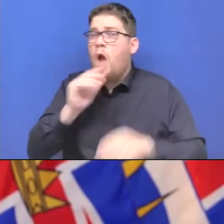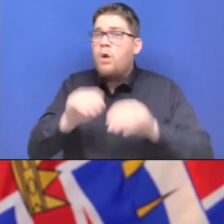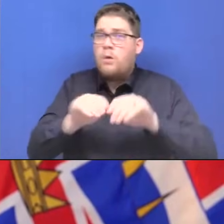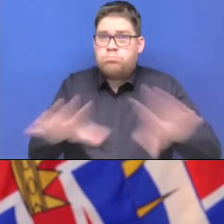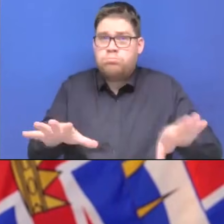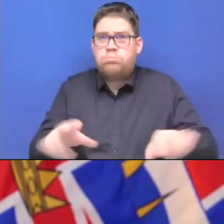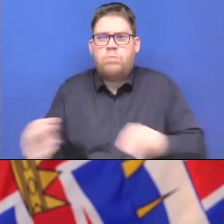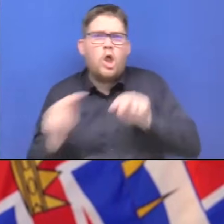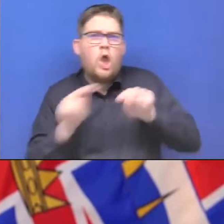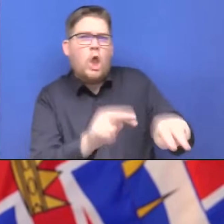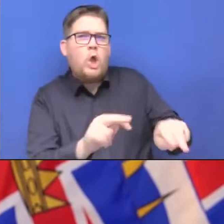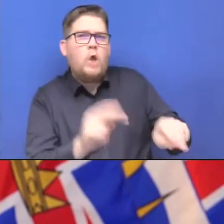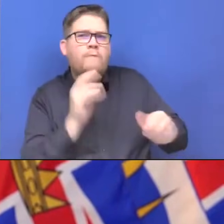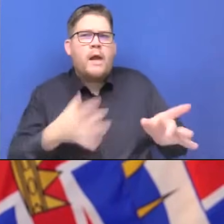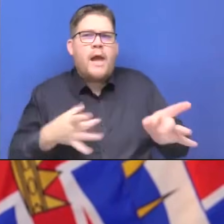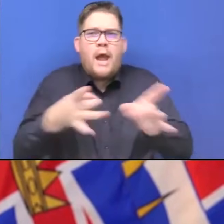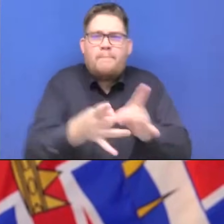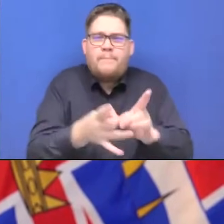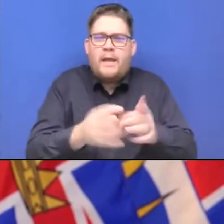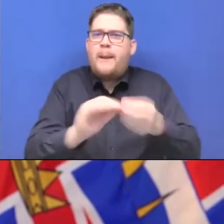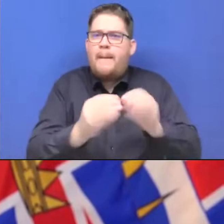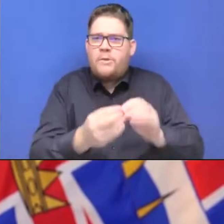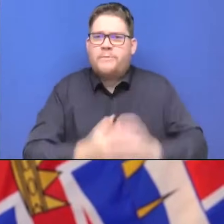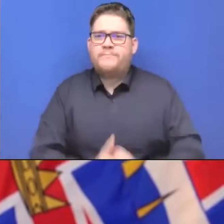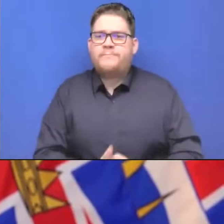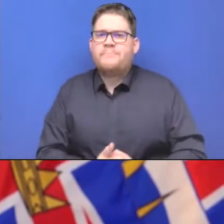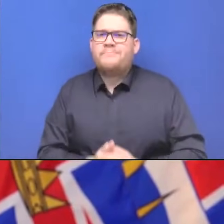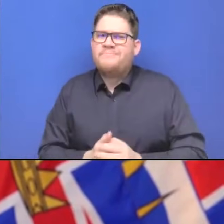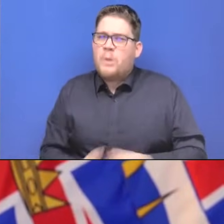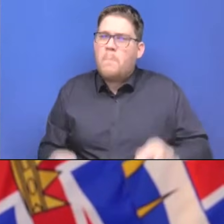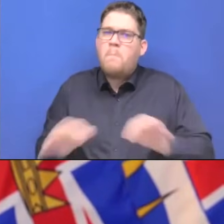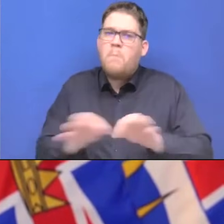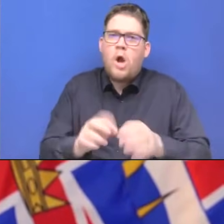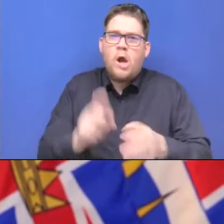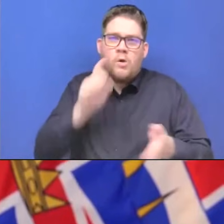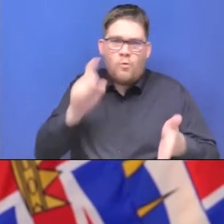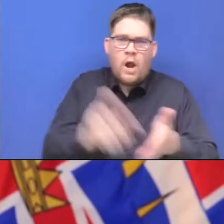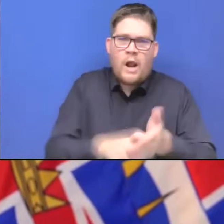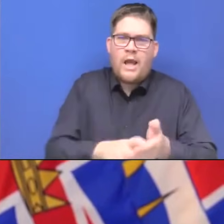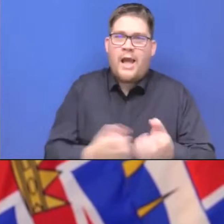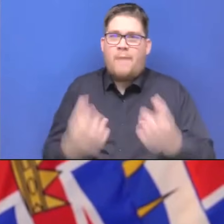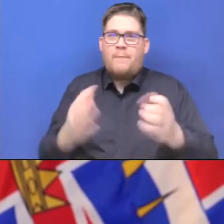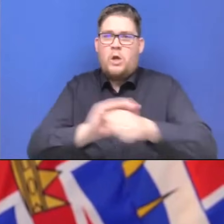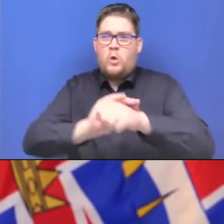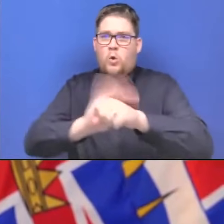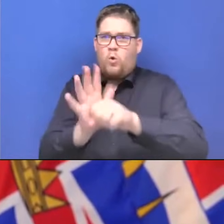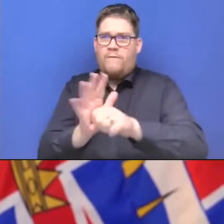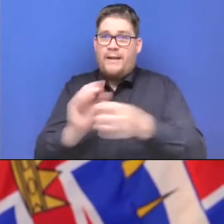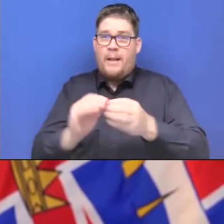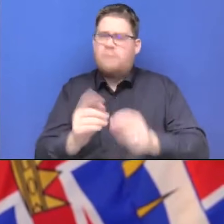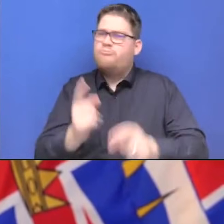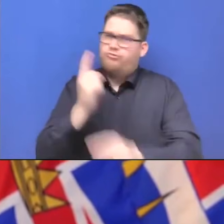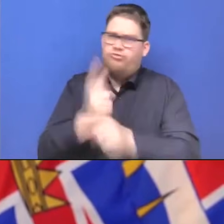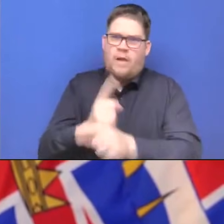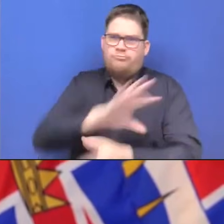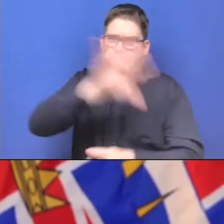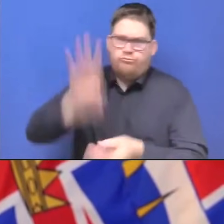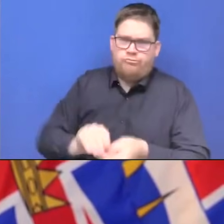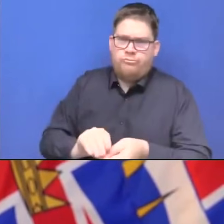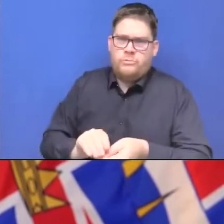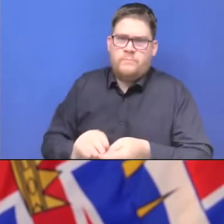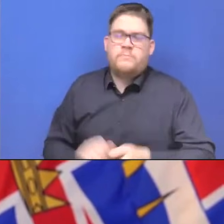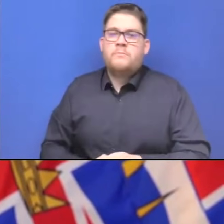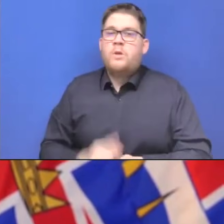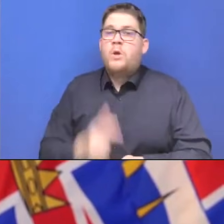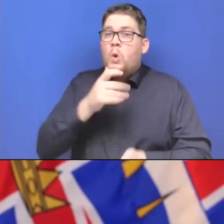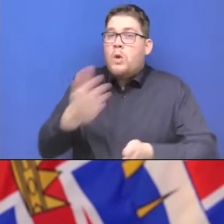is important to recognize that the overall number of cases is accurate and stays the same. It's the number of people who've ever been hospitalized